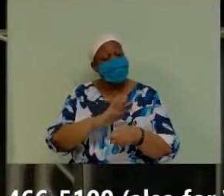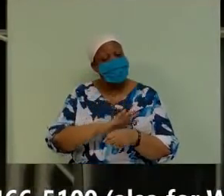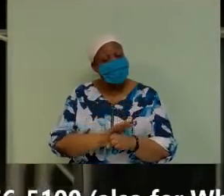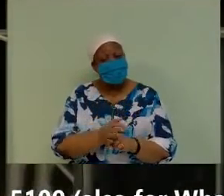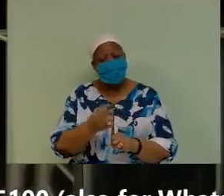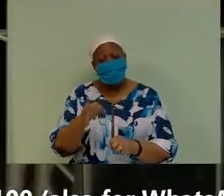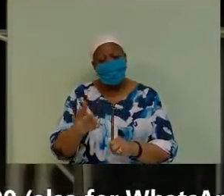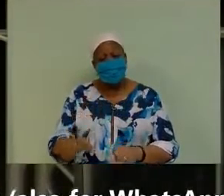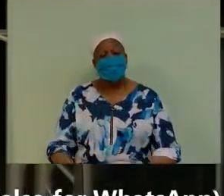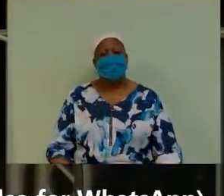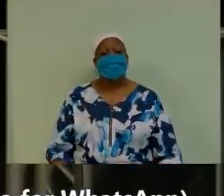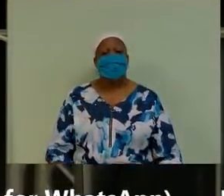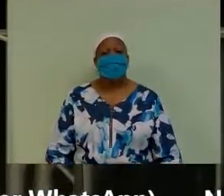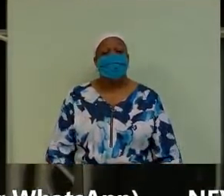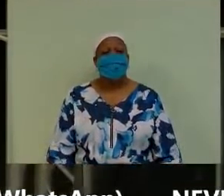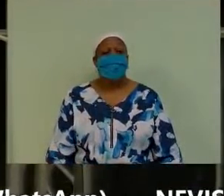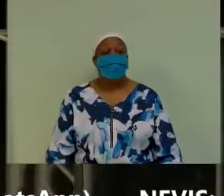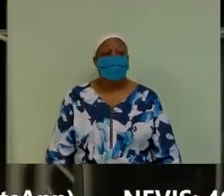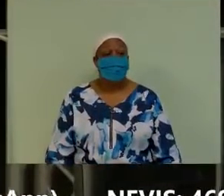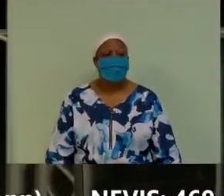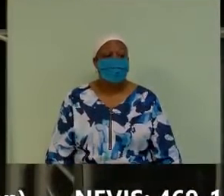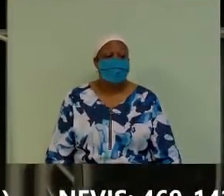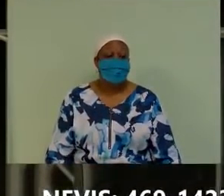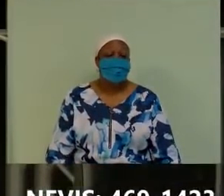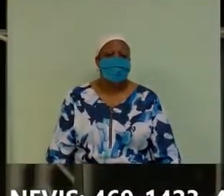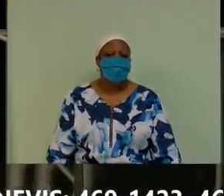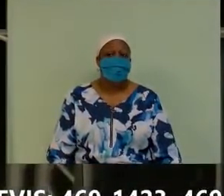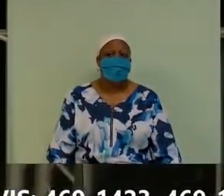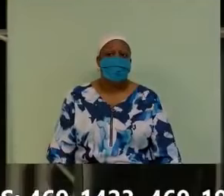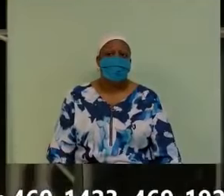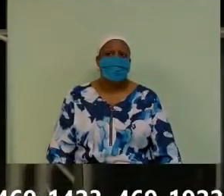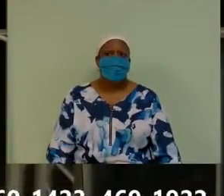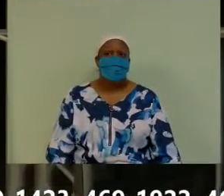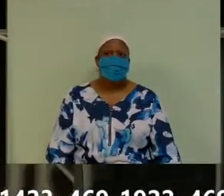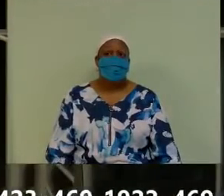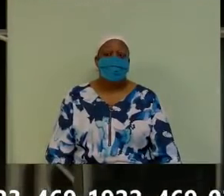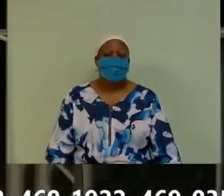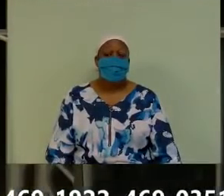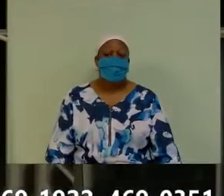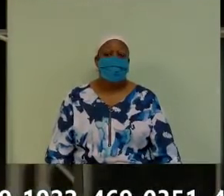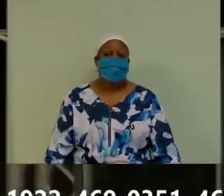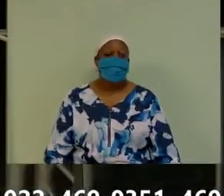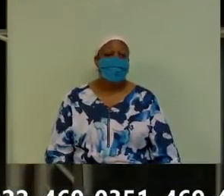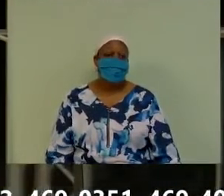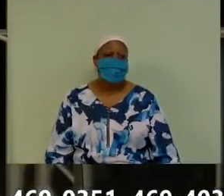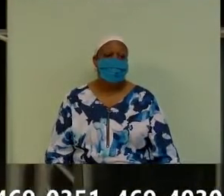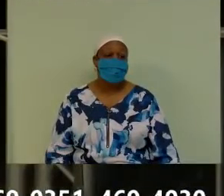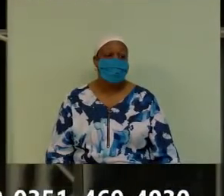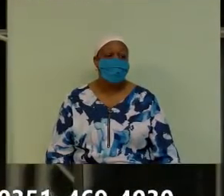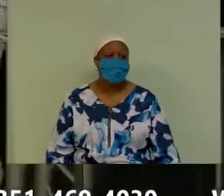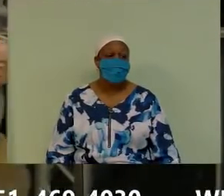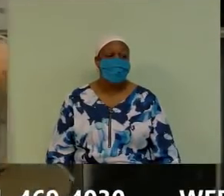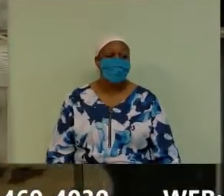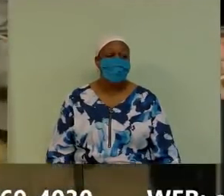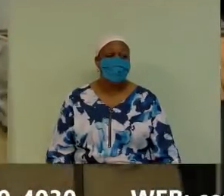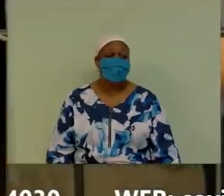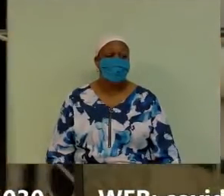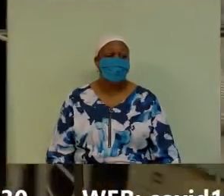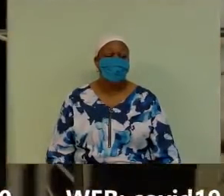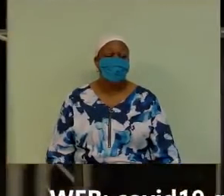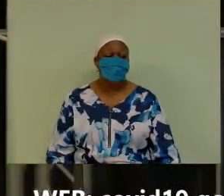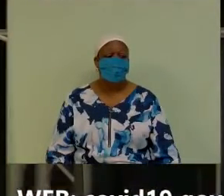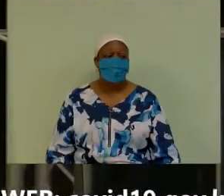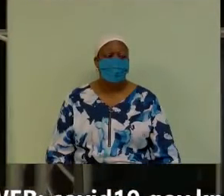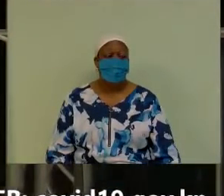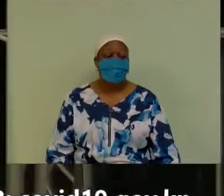This question goes to Dr. Laws again. When can we see further easing of the lockdown?